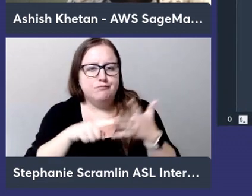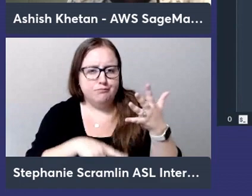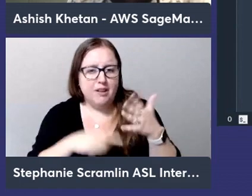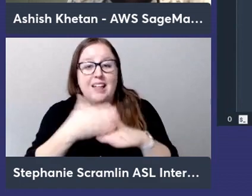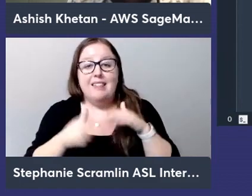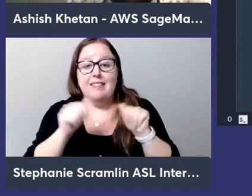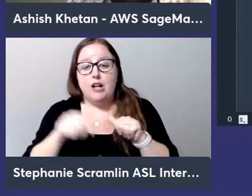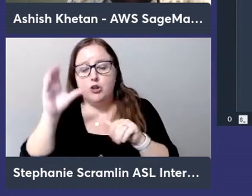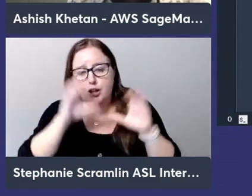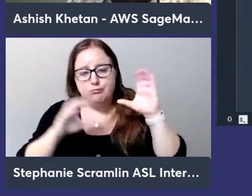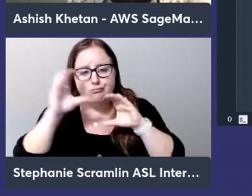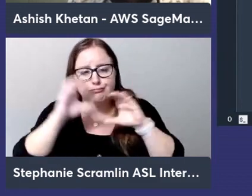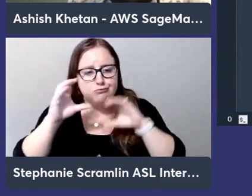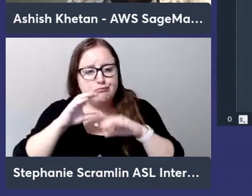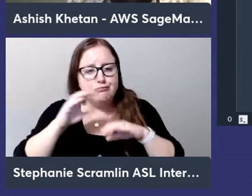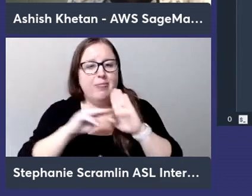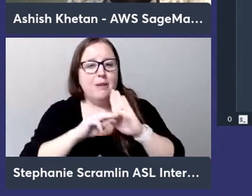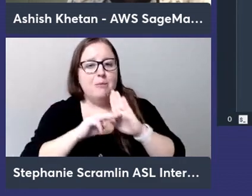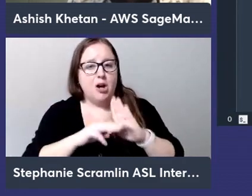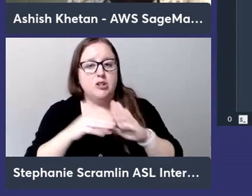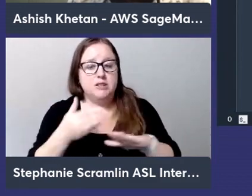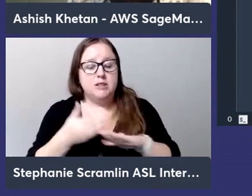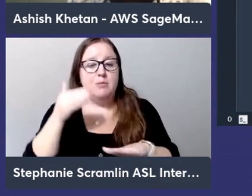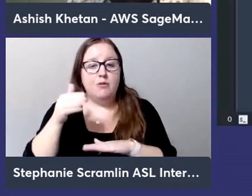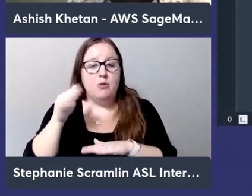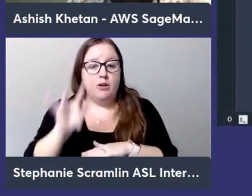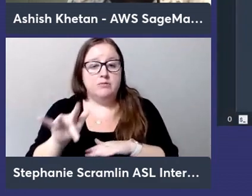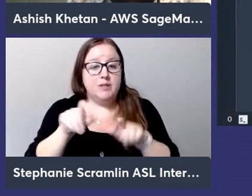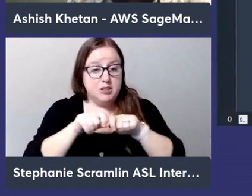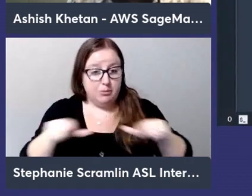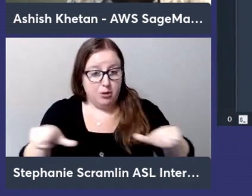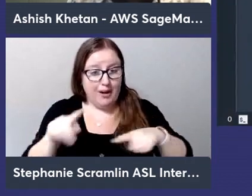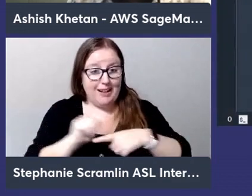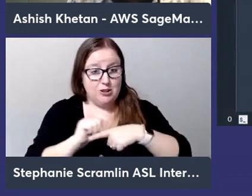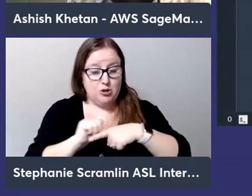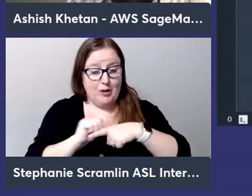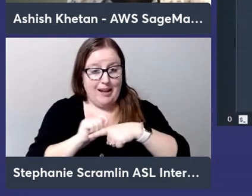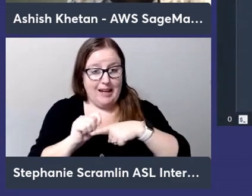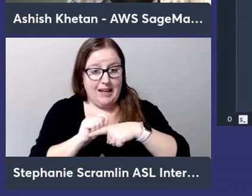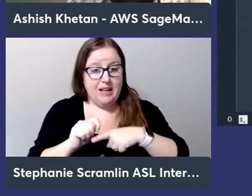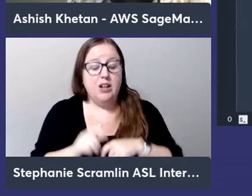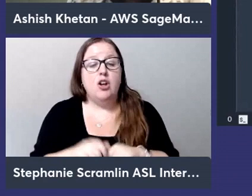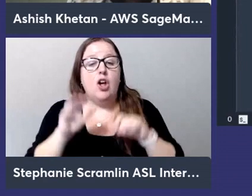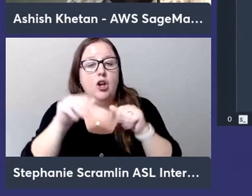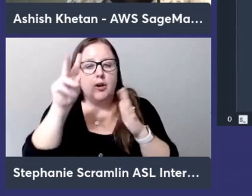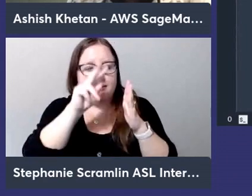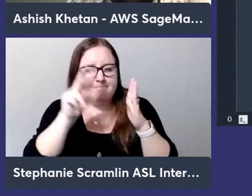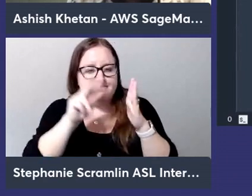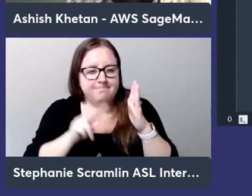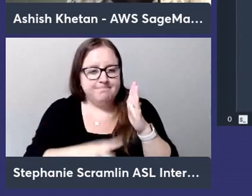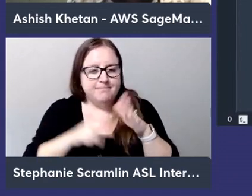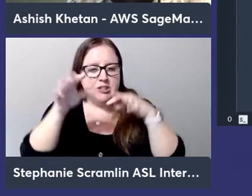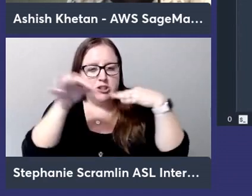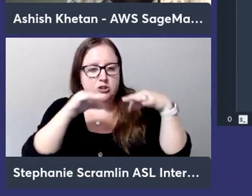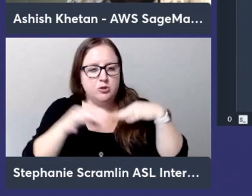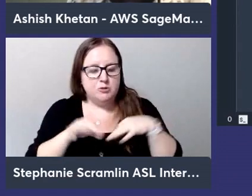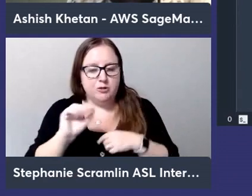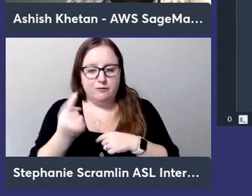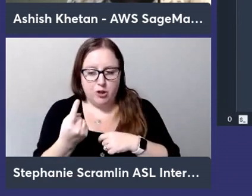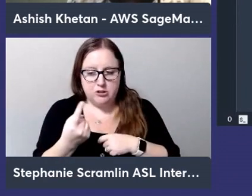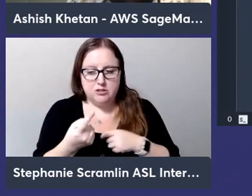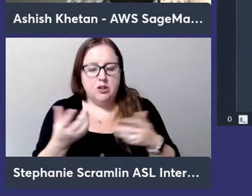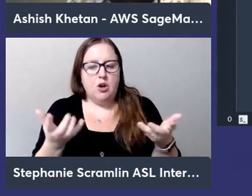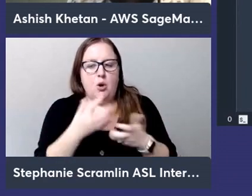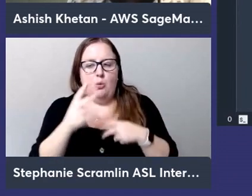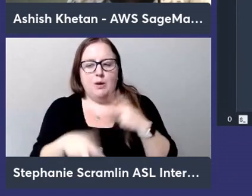you can browse all these models. And before you hit on the deploy and train button, you can read through the entire description that what is the kind